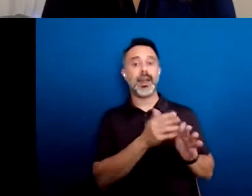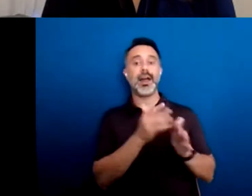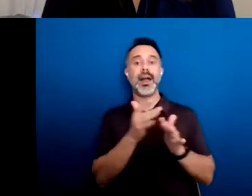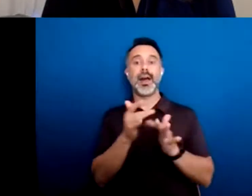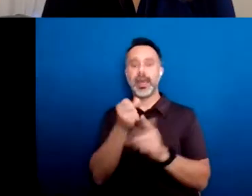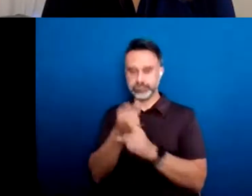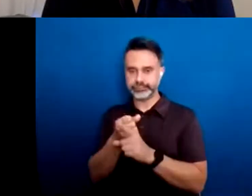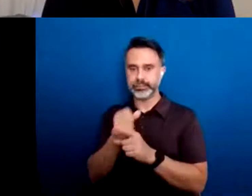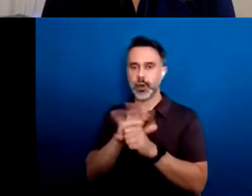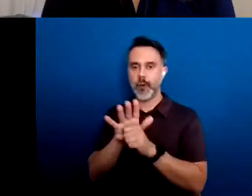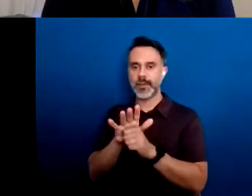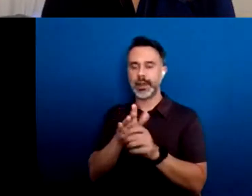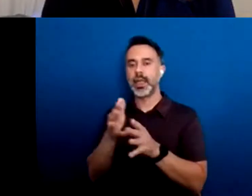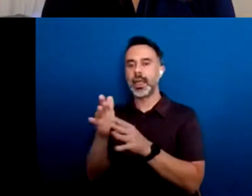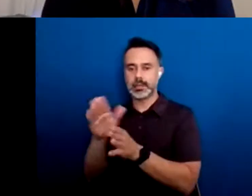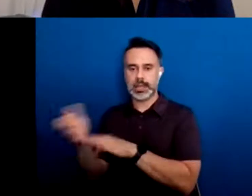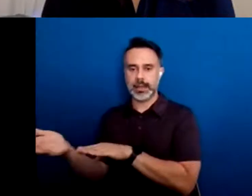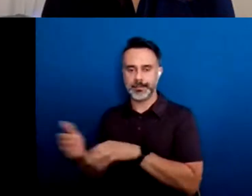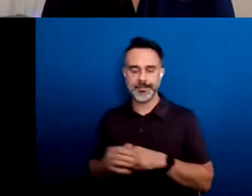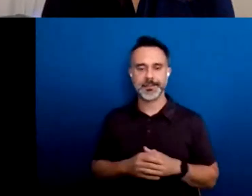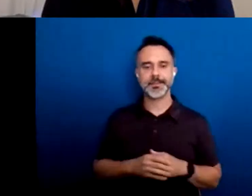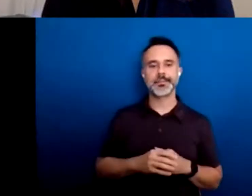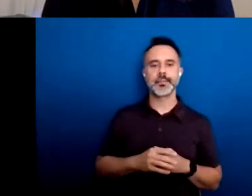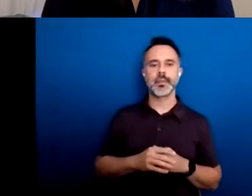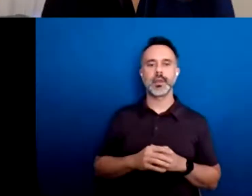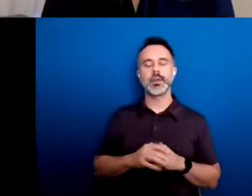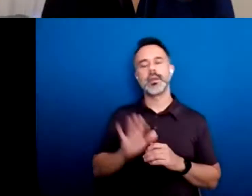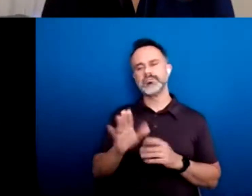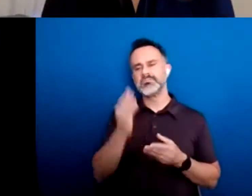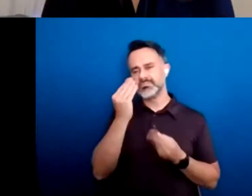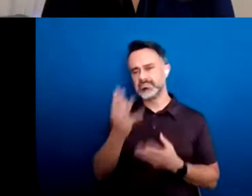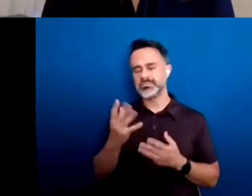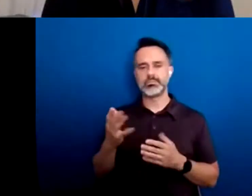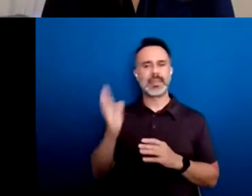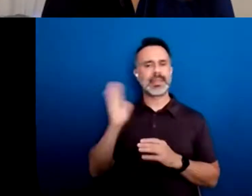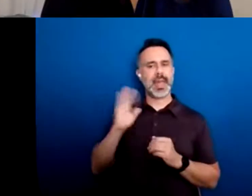a couple of things. So we talked and have talked in the past about